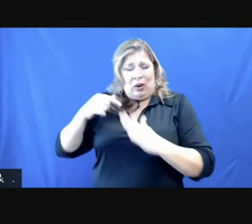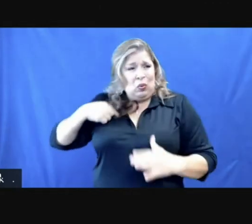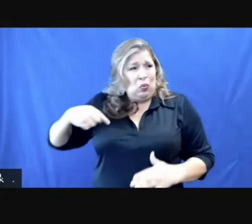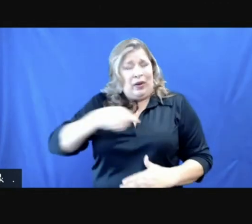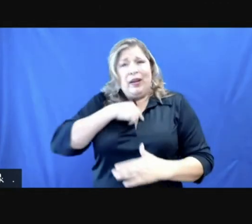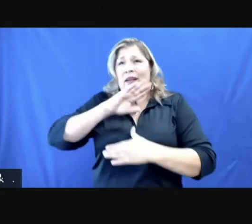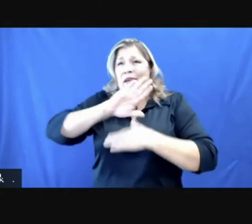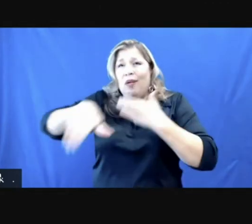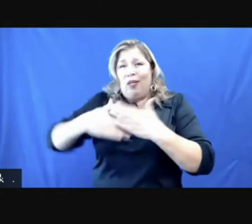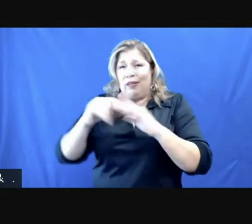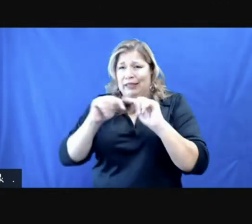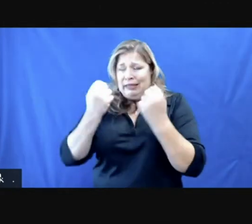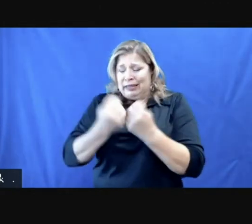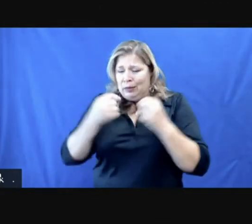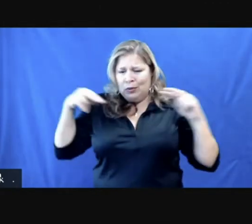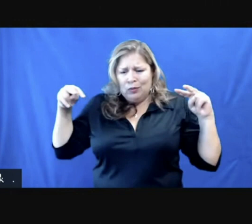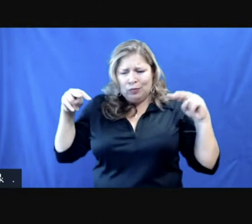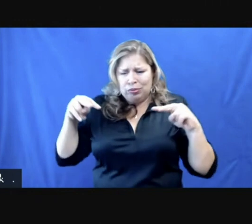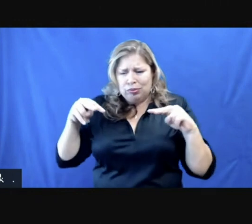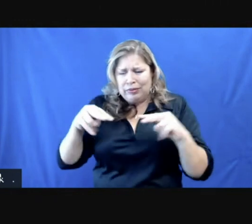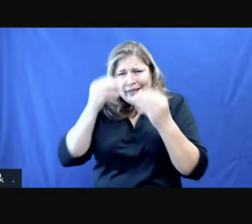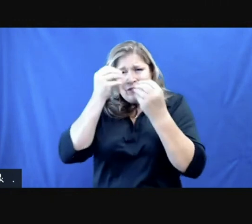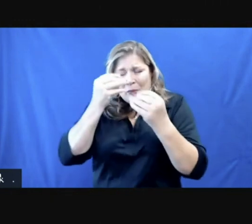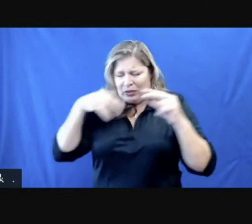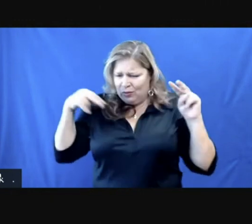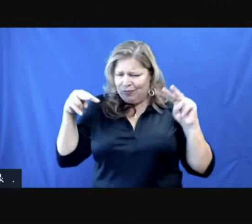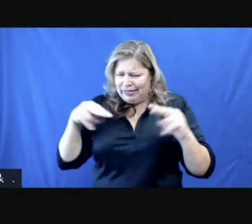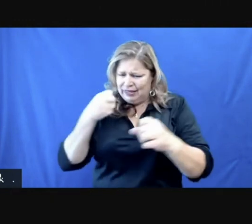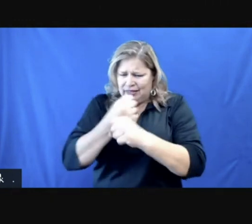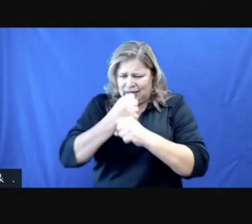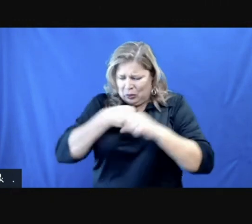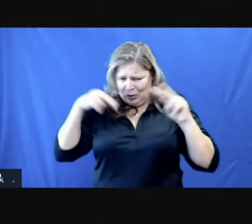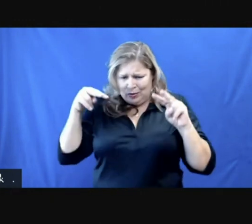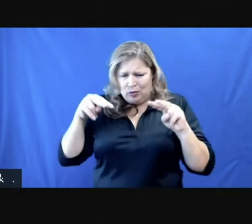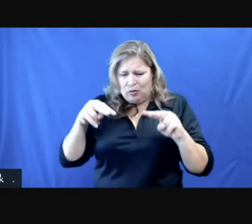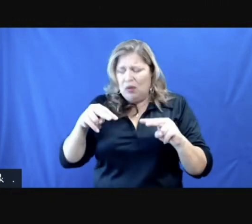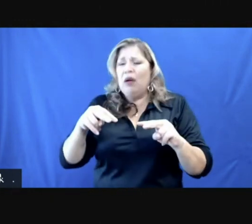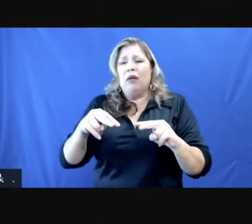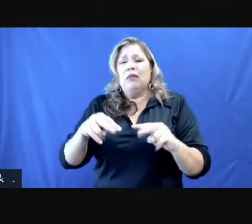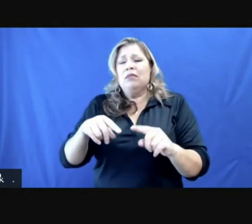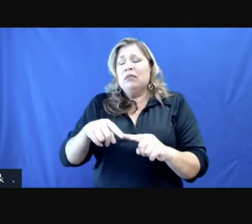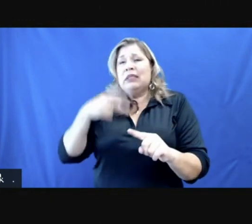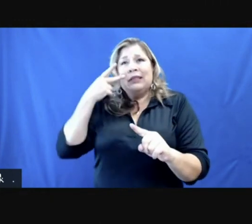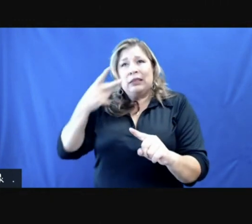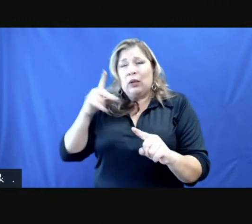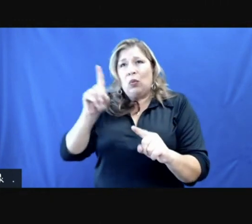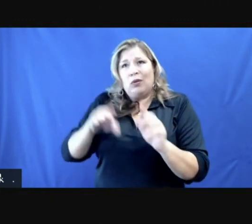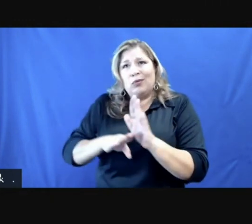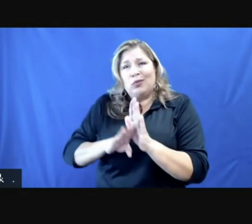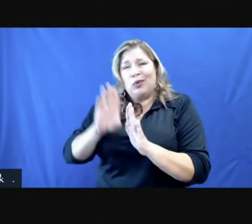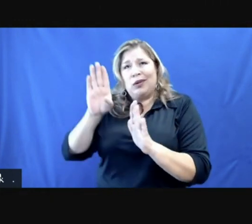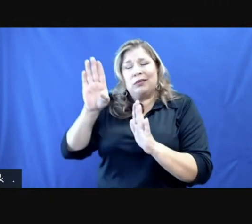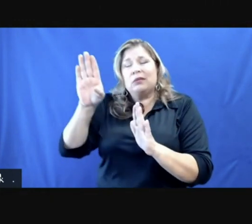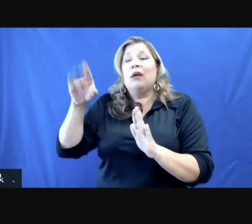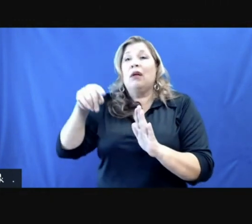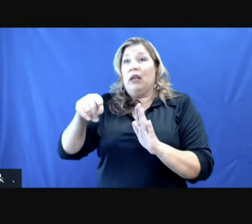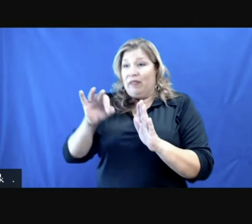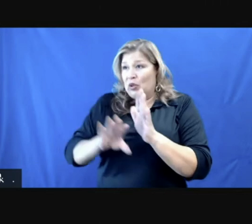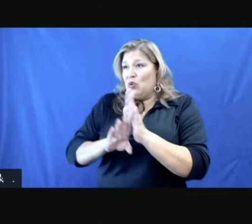do see trends that are more concerning, that we don't see the impact and effects of the actions today,